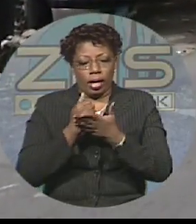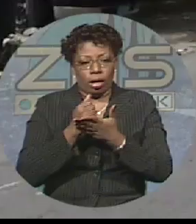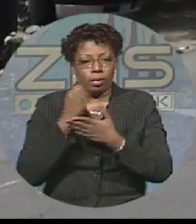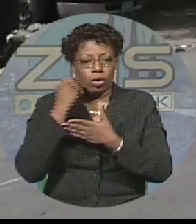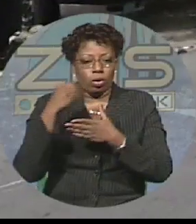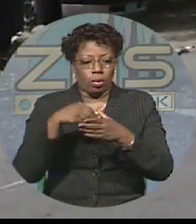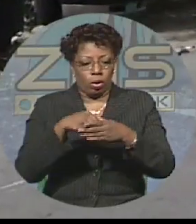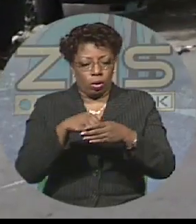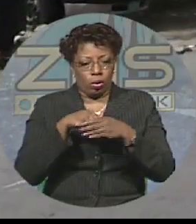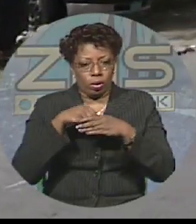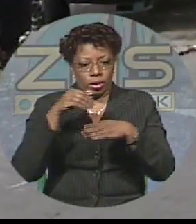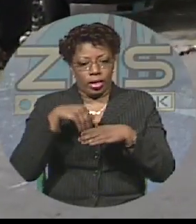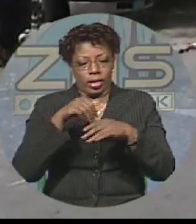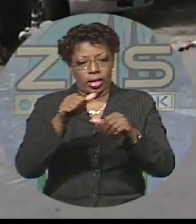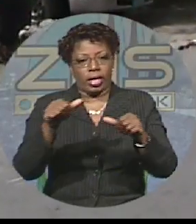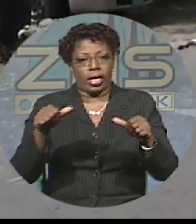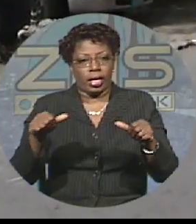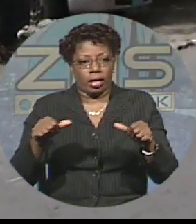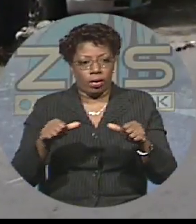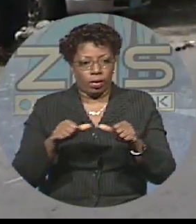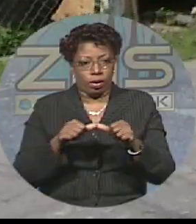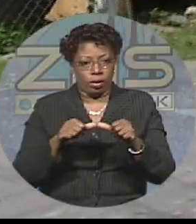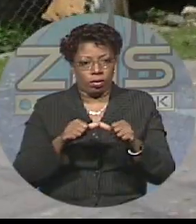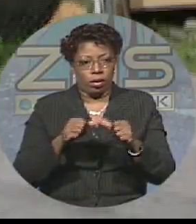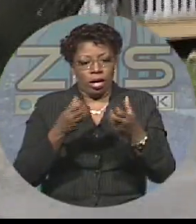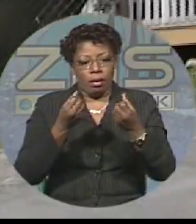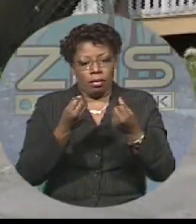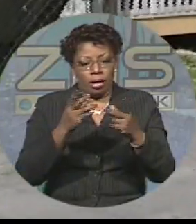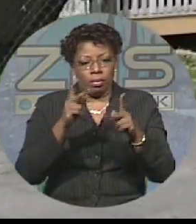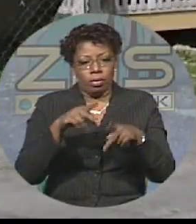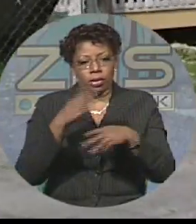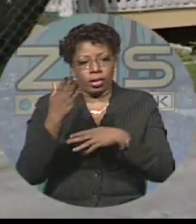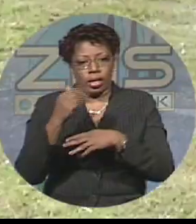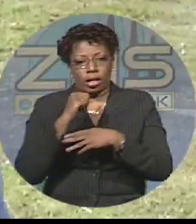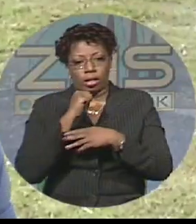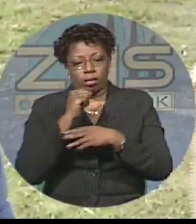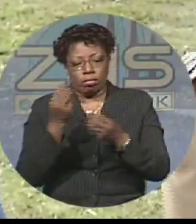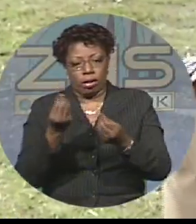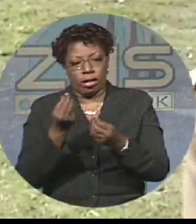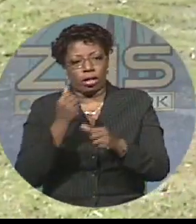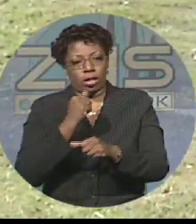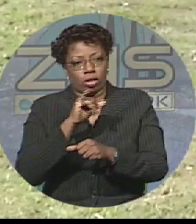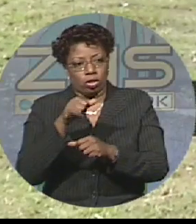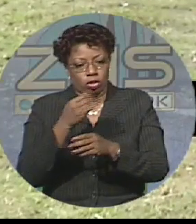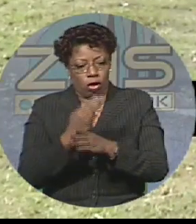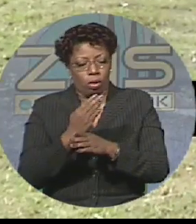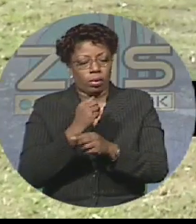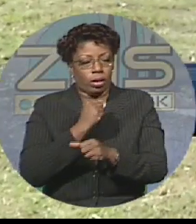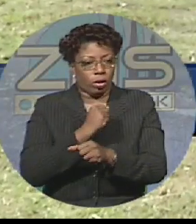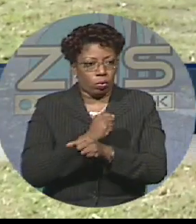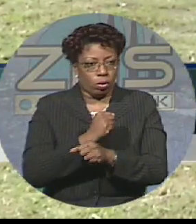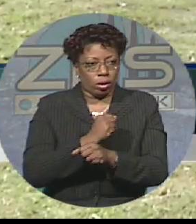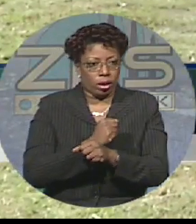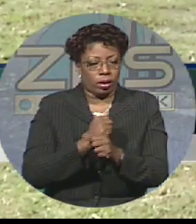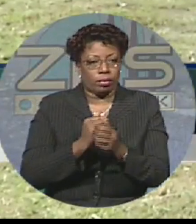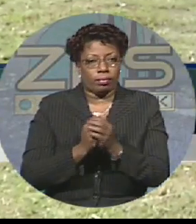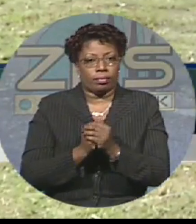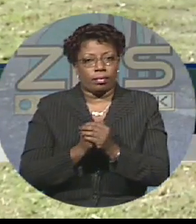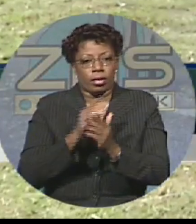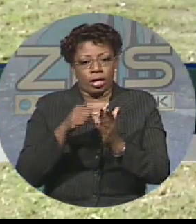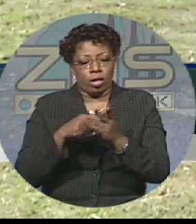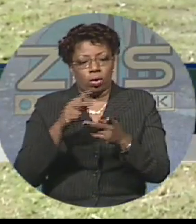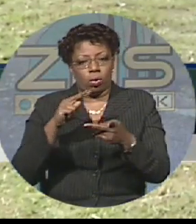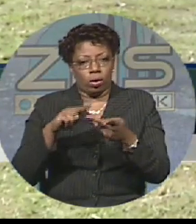in the area, some of whom are unemployed. The initiative today is one of a partnership with the HM